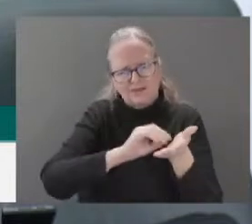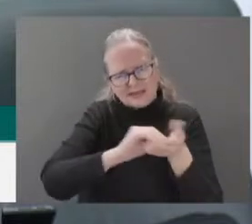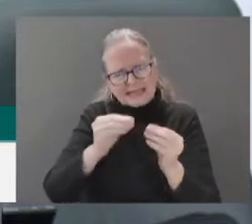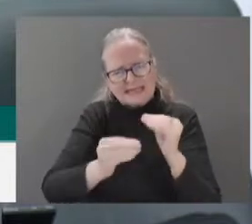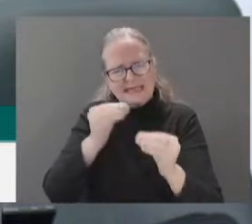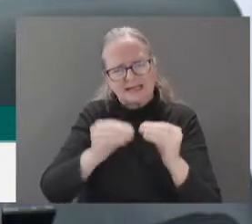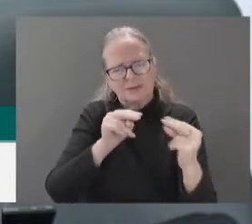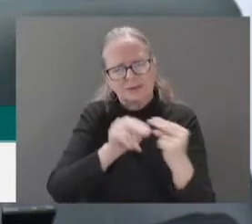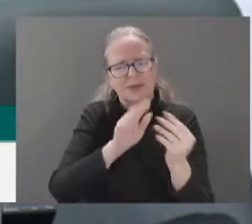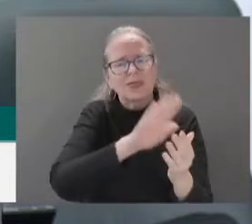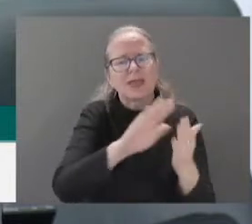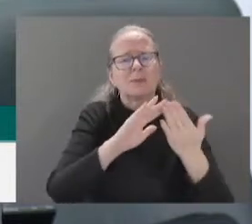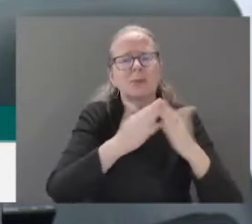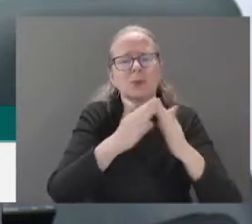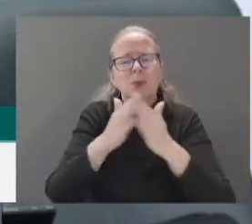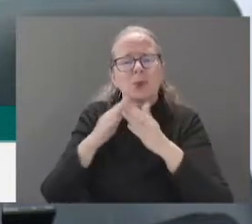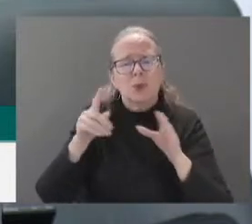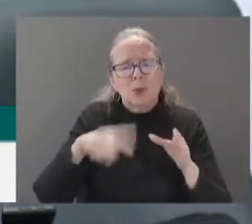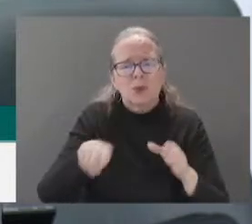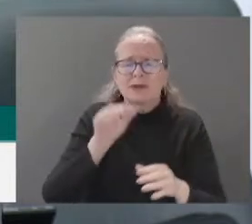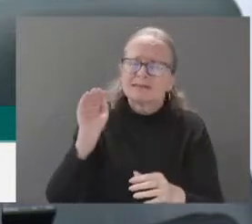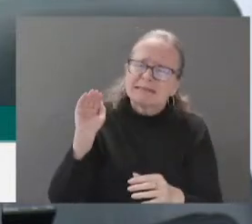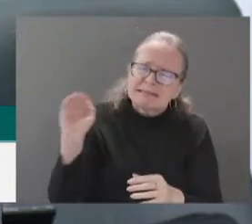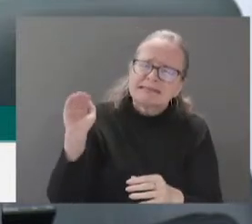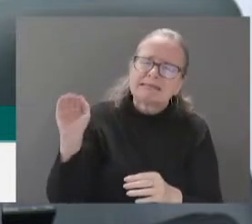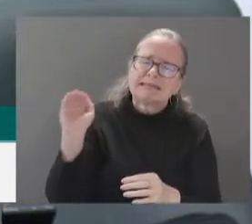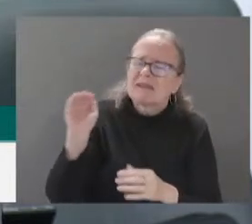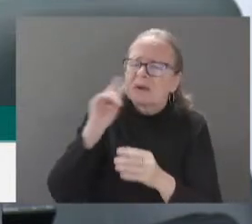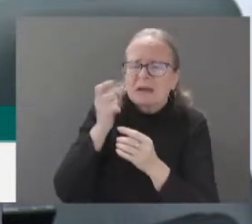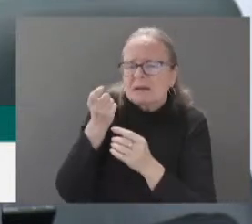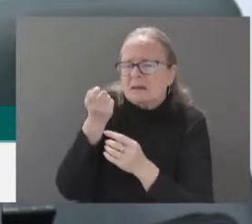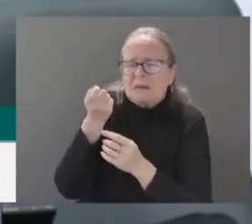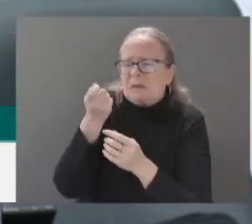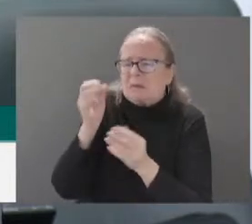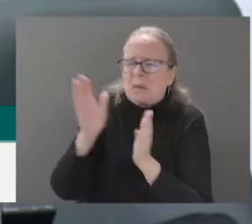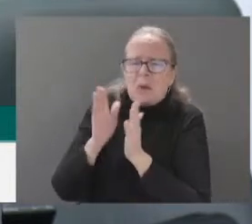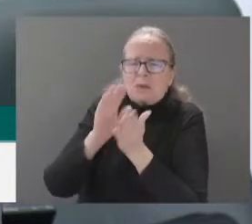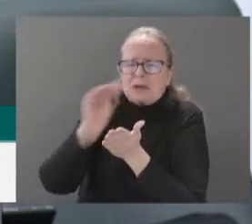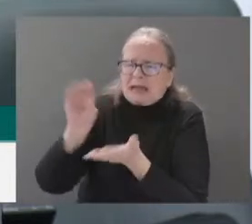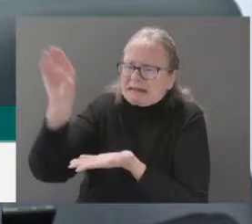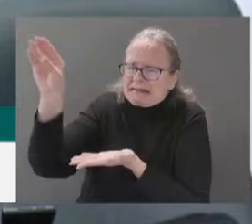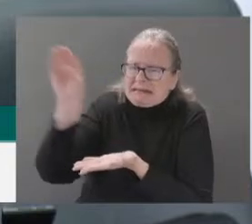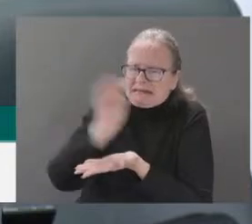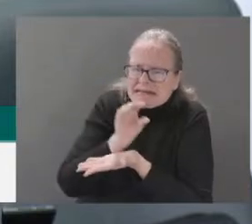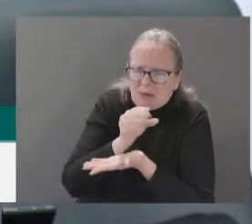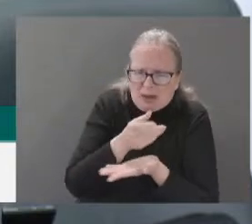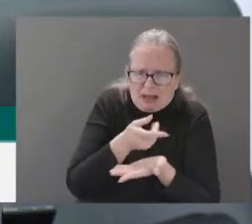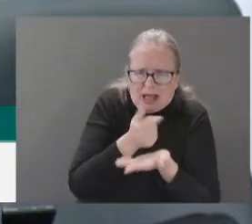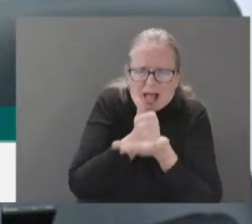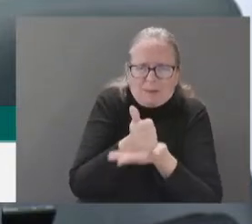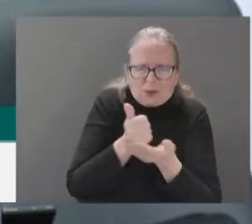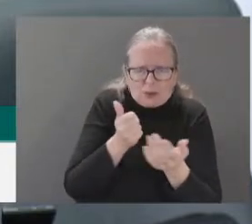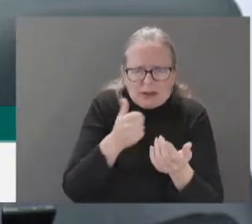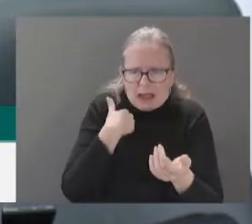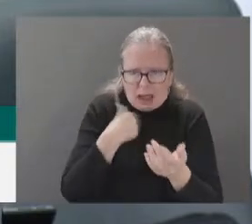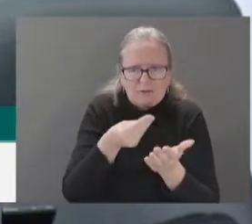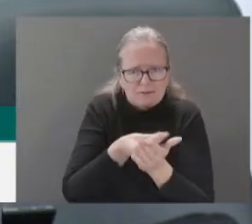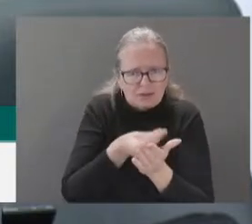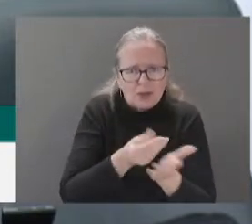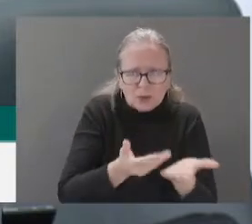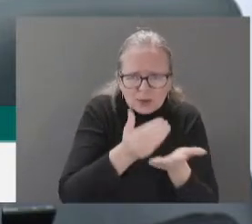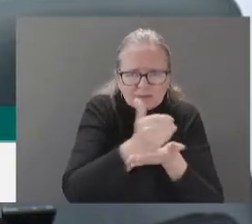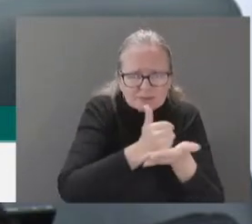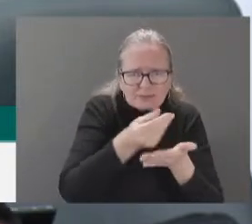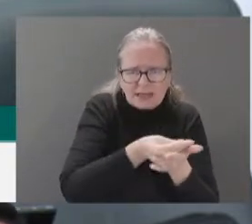small fraction of the re they generate for Alberta's economy when will the minister start listening to rural Alberta invest equitably to maintain our